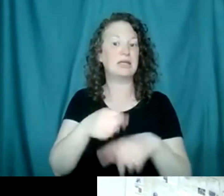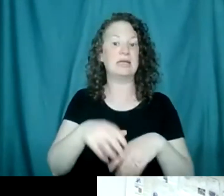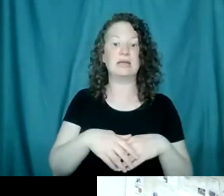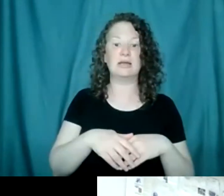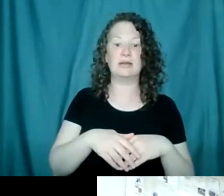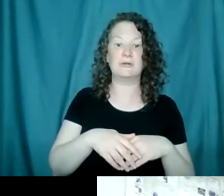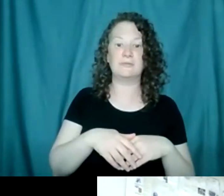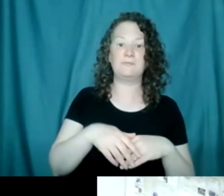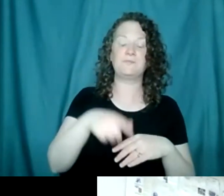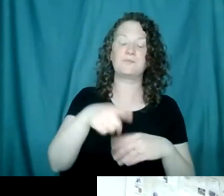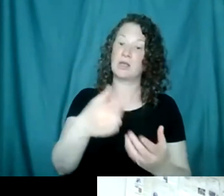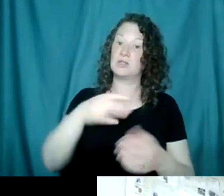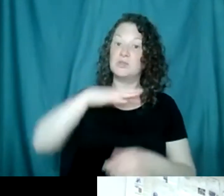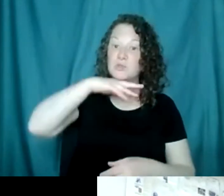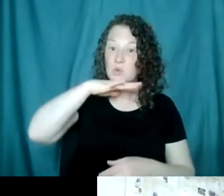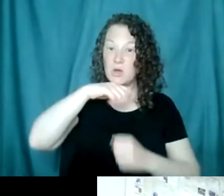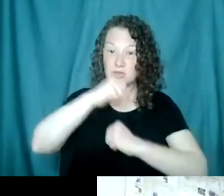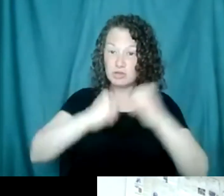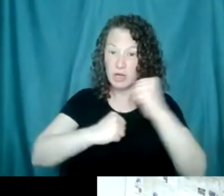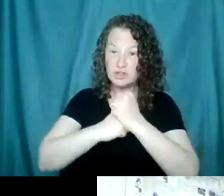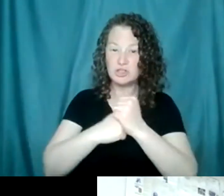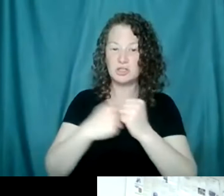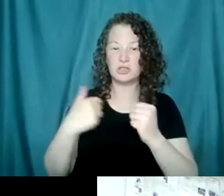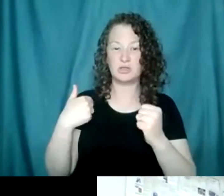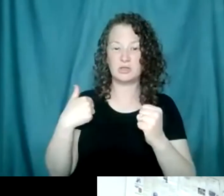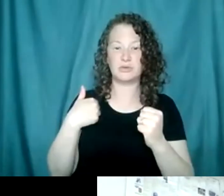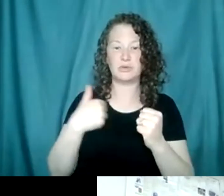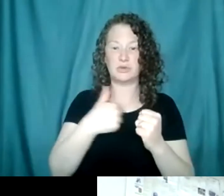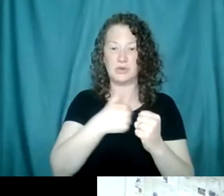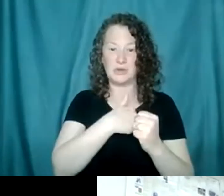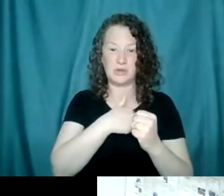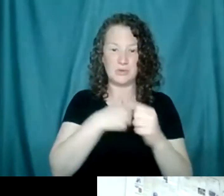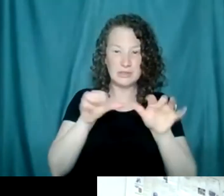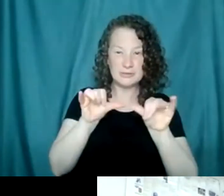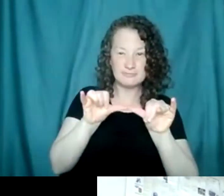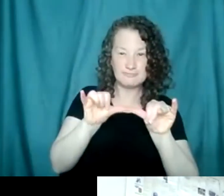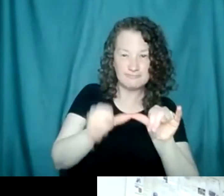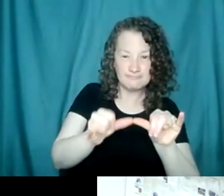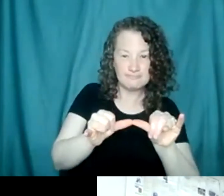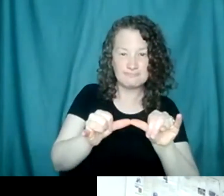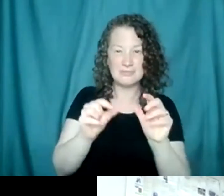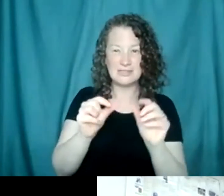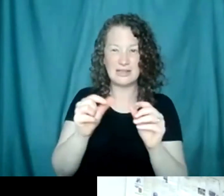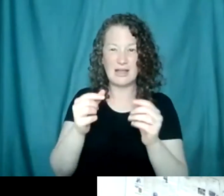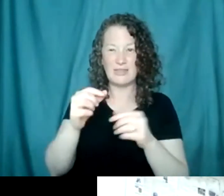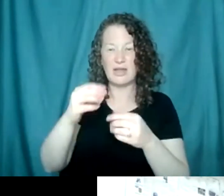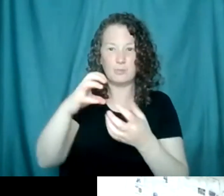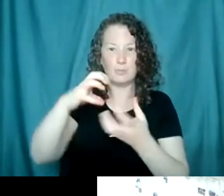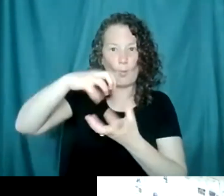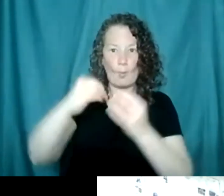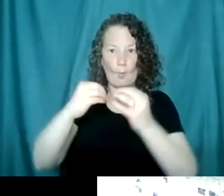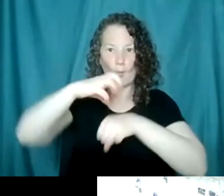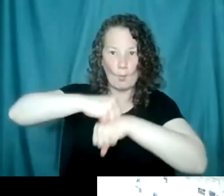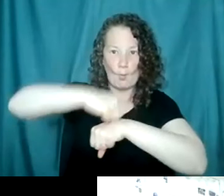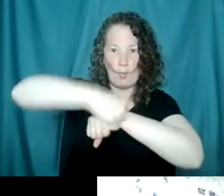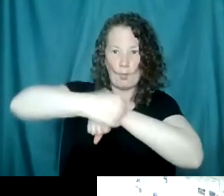soil structure, we're doing what we call aggregate size fractionation analysis, which is those aggregates or clumps that you see in soil that